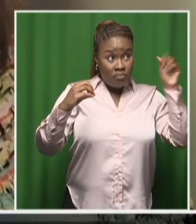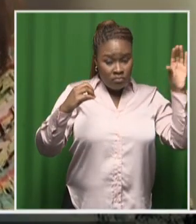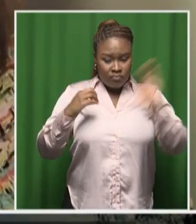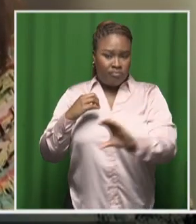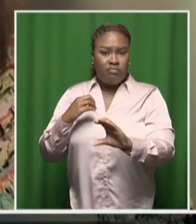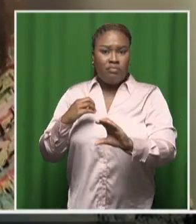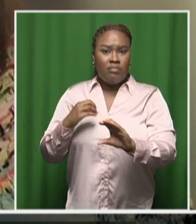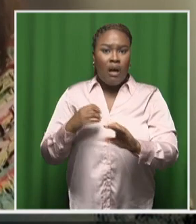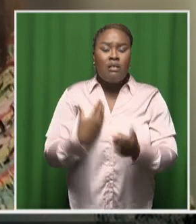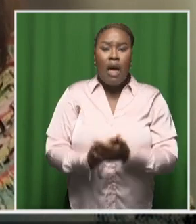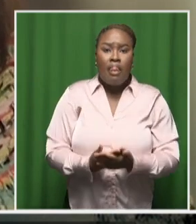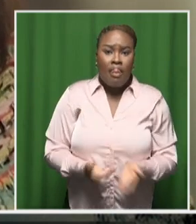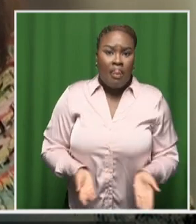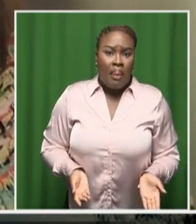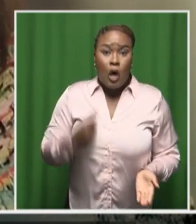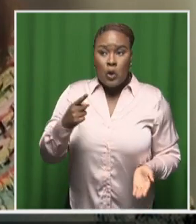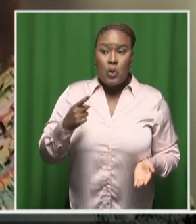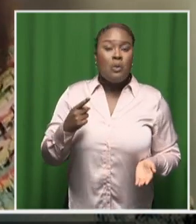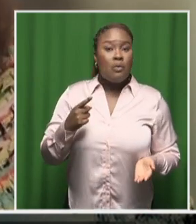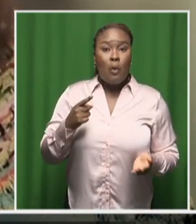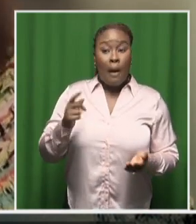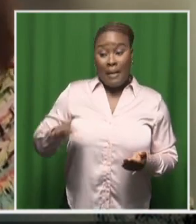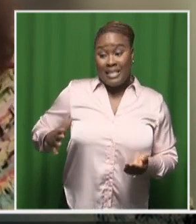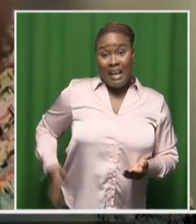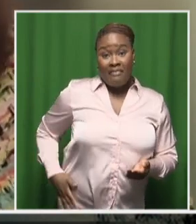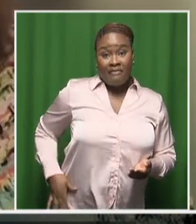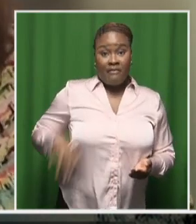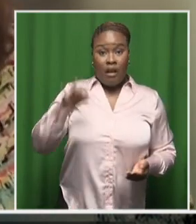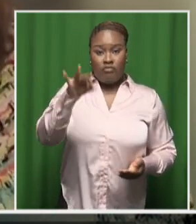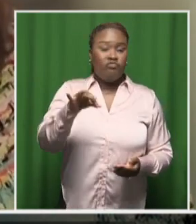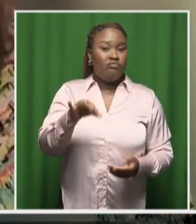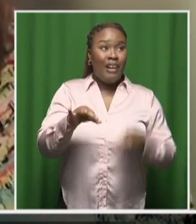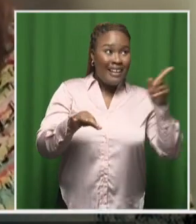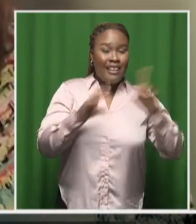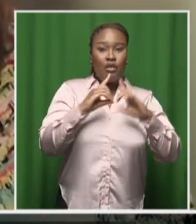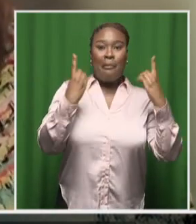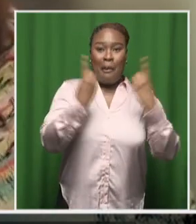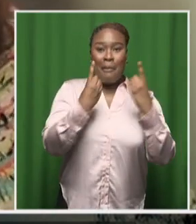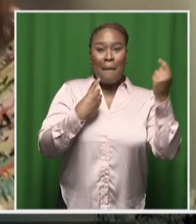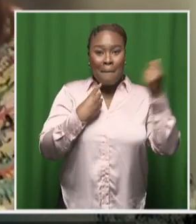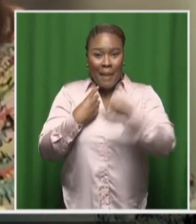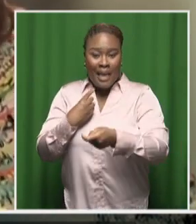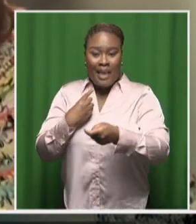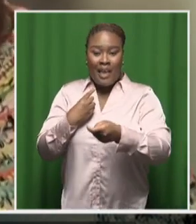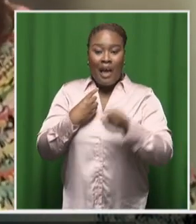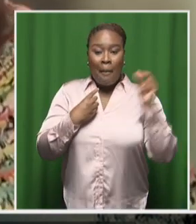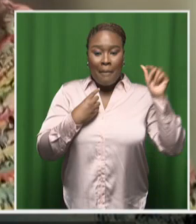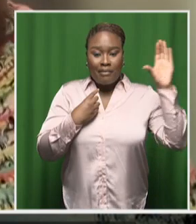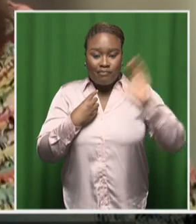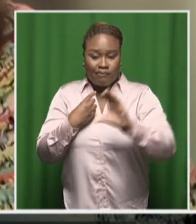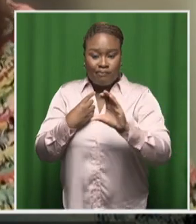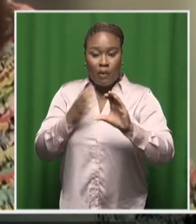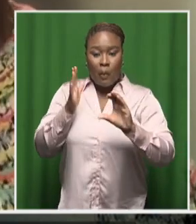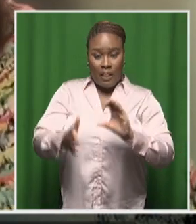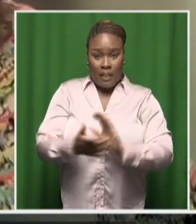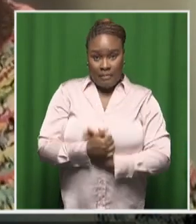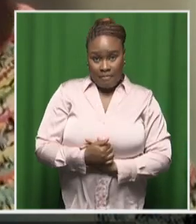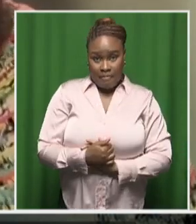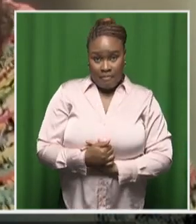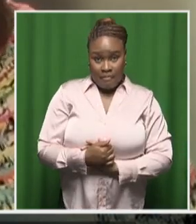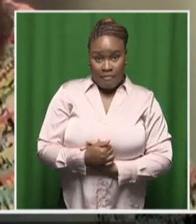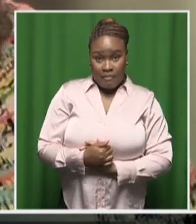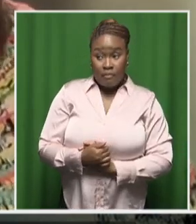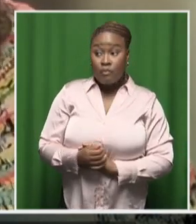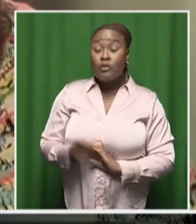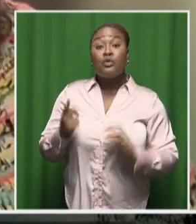is not something that you need to pay. The department will do this for you. Yes. And so all you have to do is to be able to